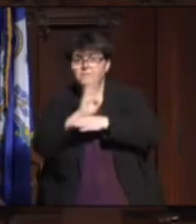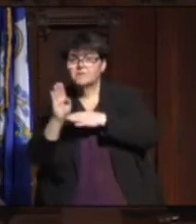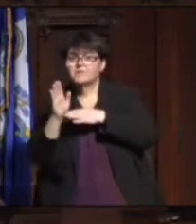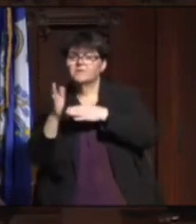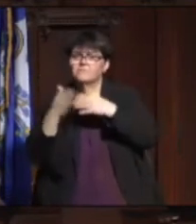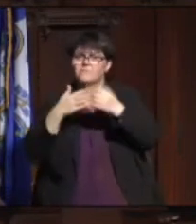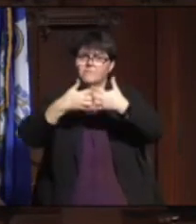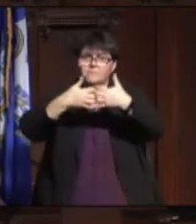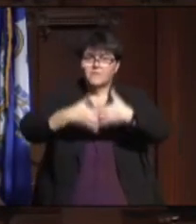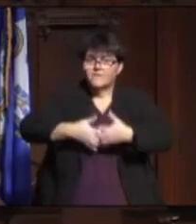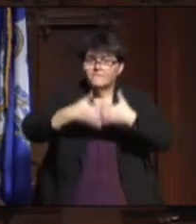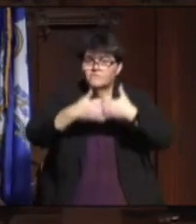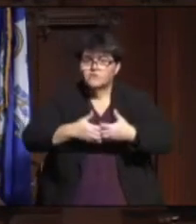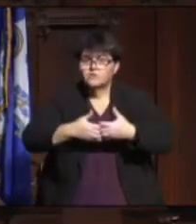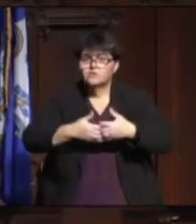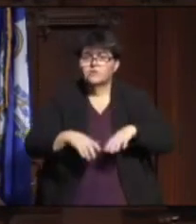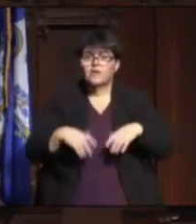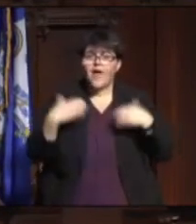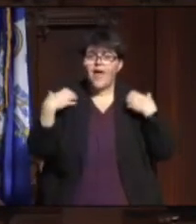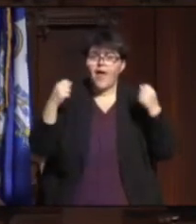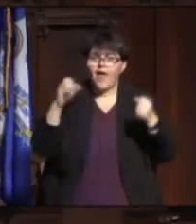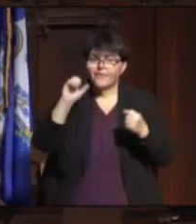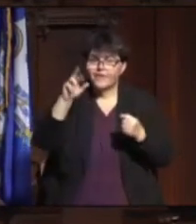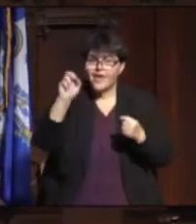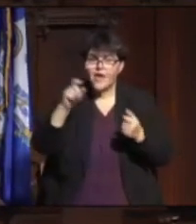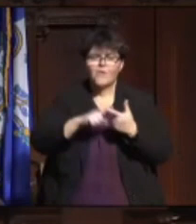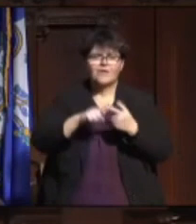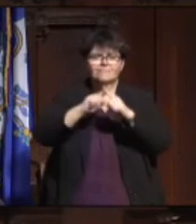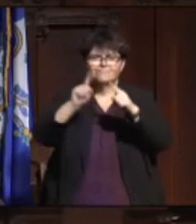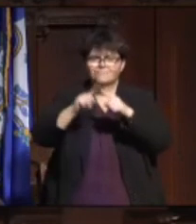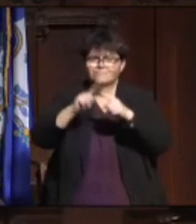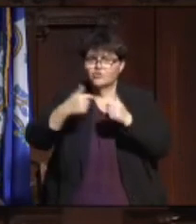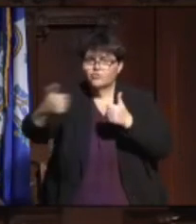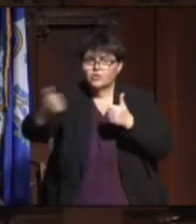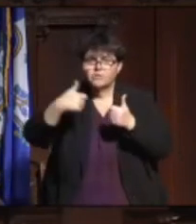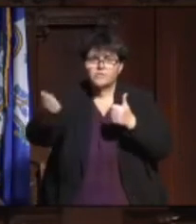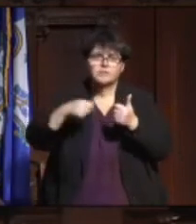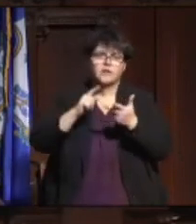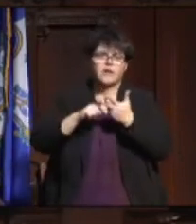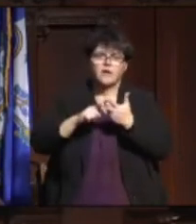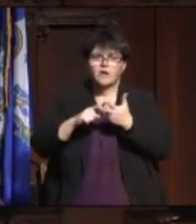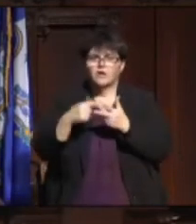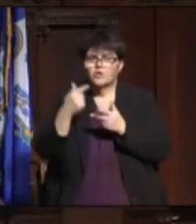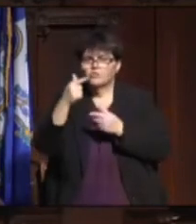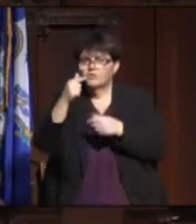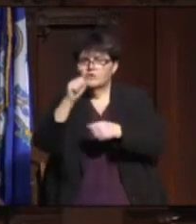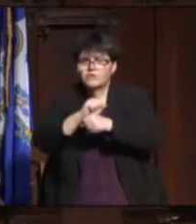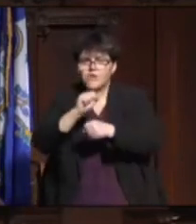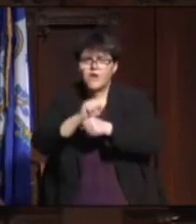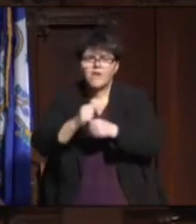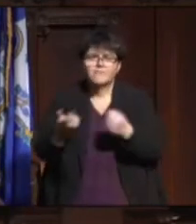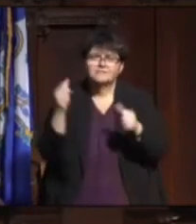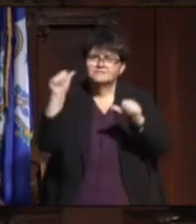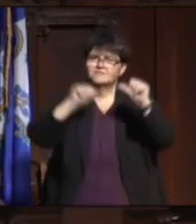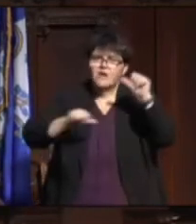technology, transportation, green jobs, life sciences, all good-paying jobs just waiting for you.